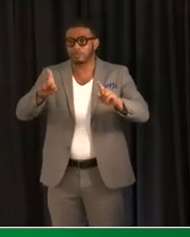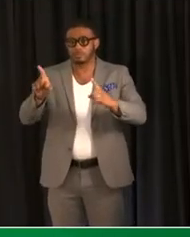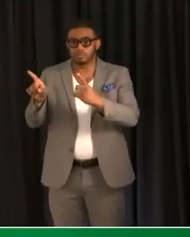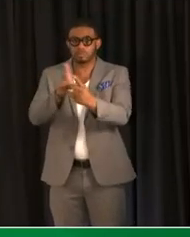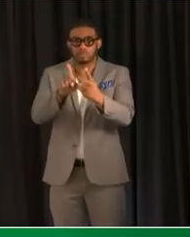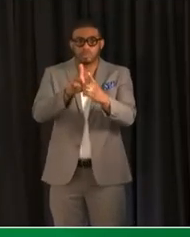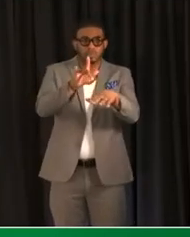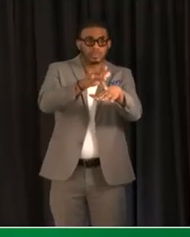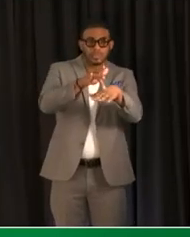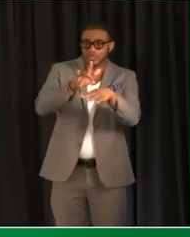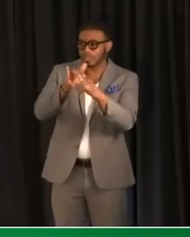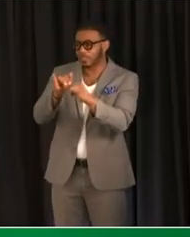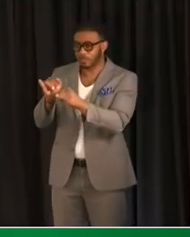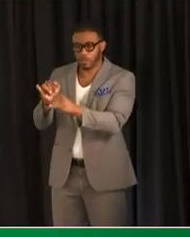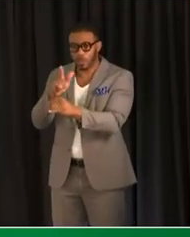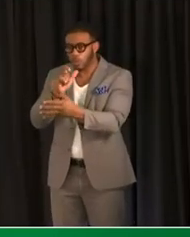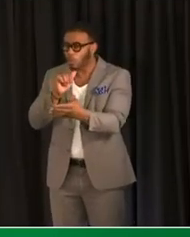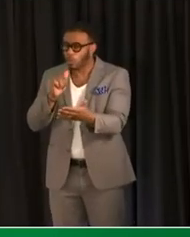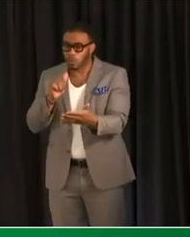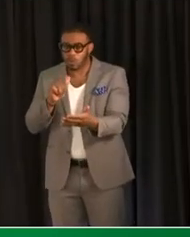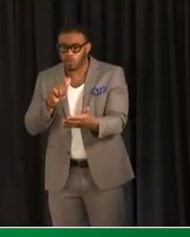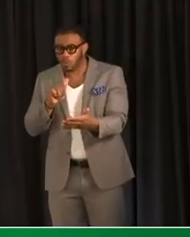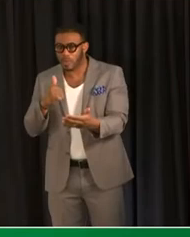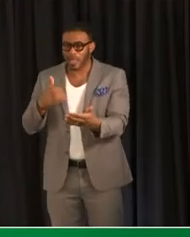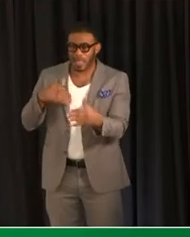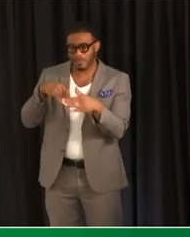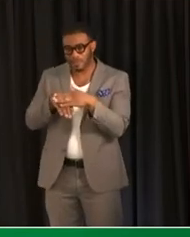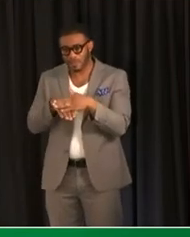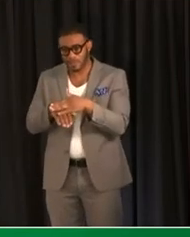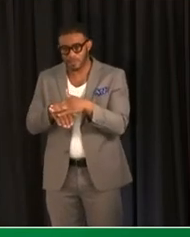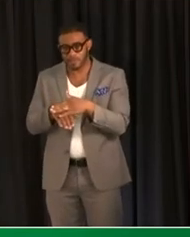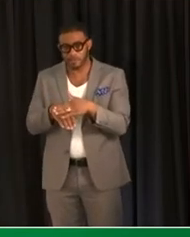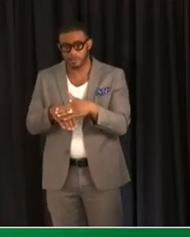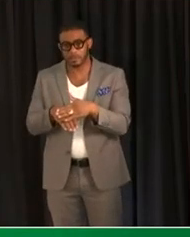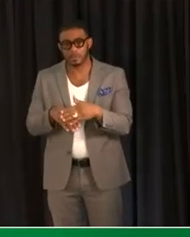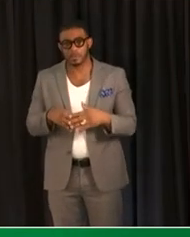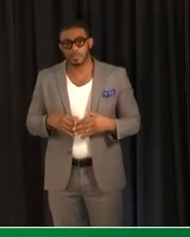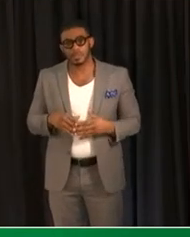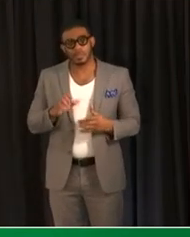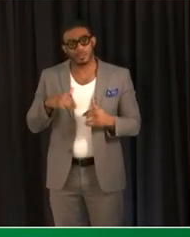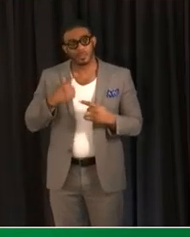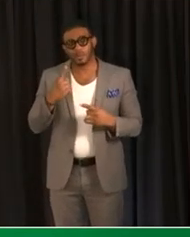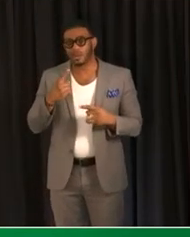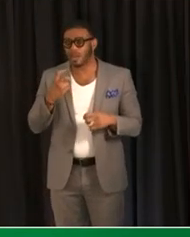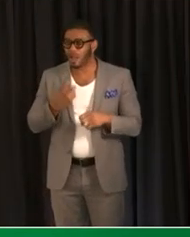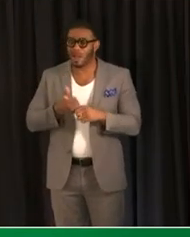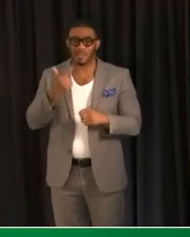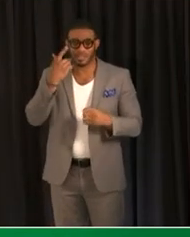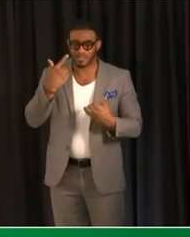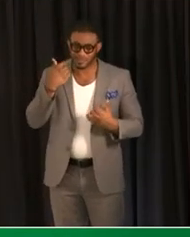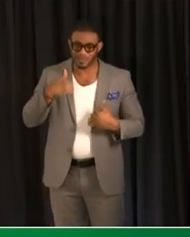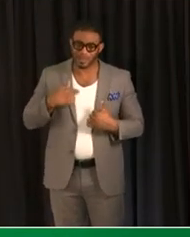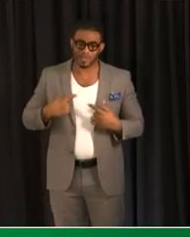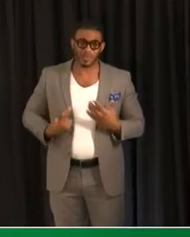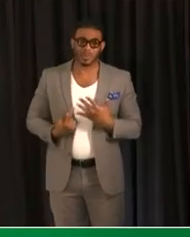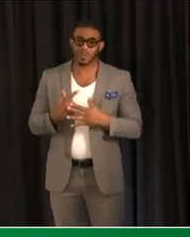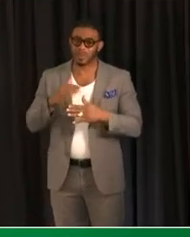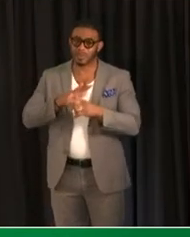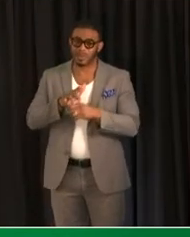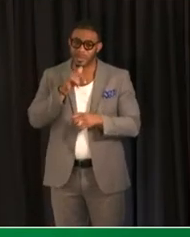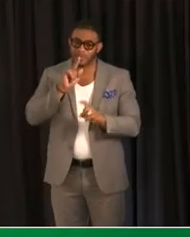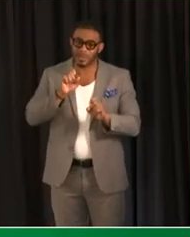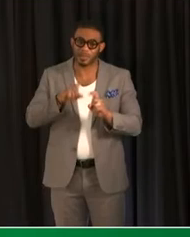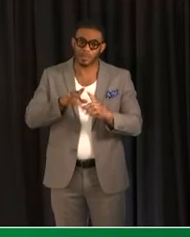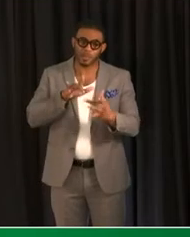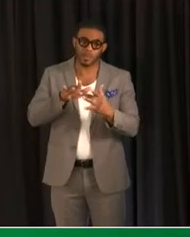out and touch those individuals who don't necessarily have access. And that's been one of the hardest things throughout the pandemic,